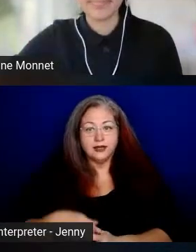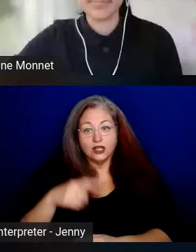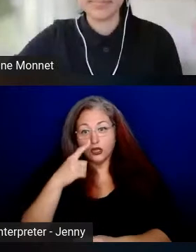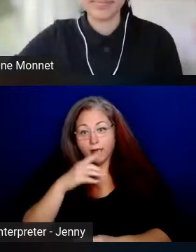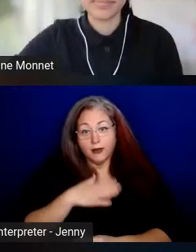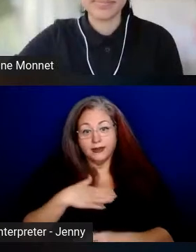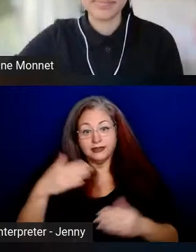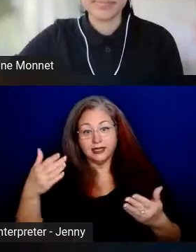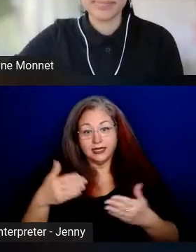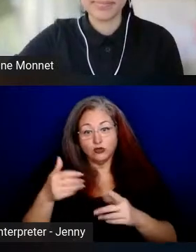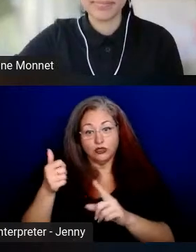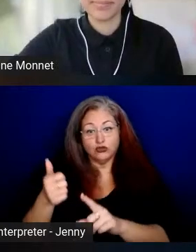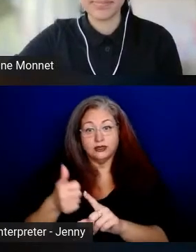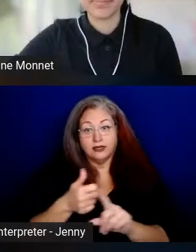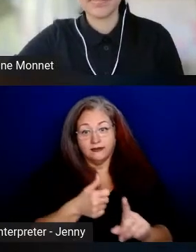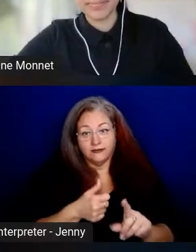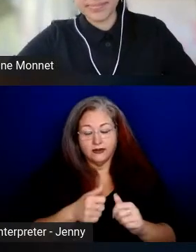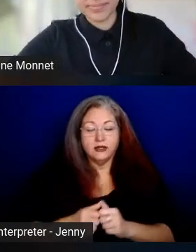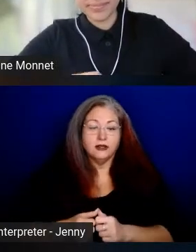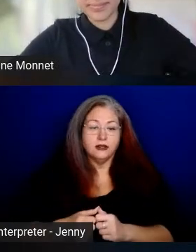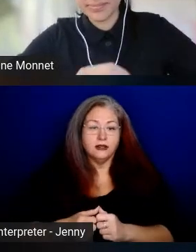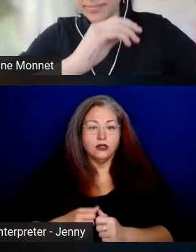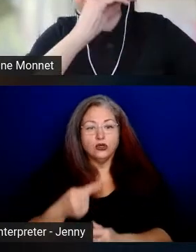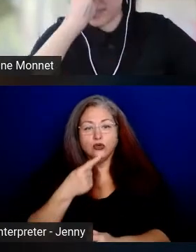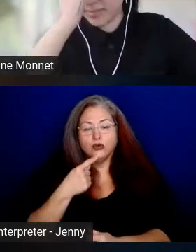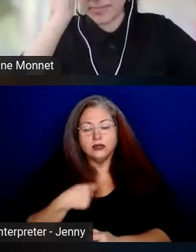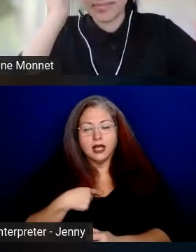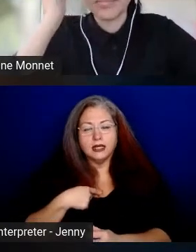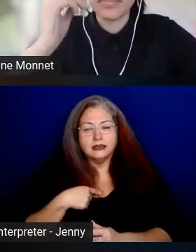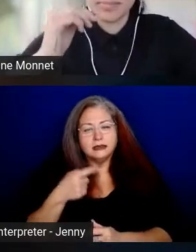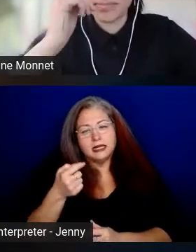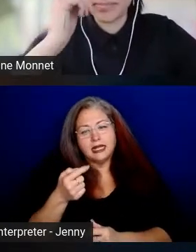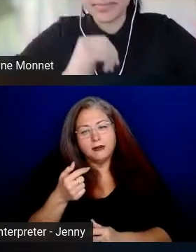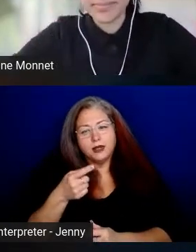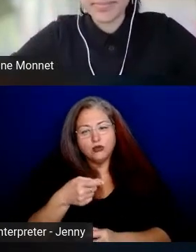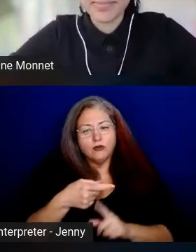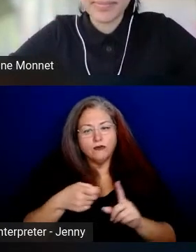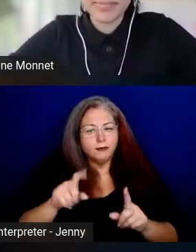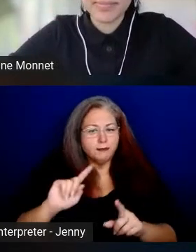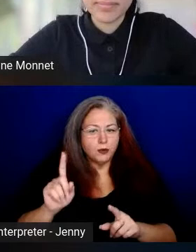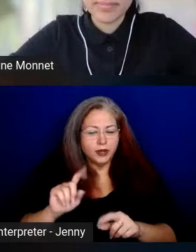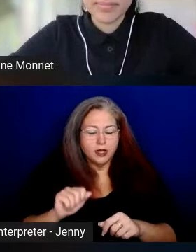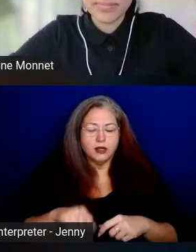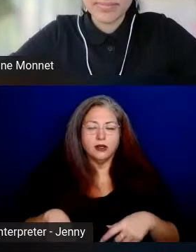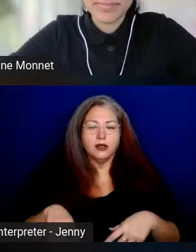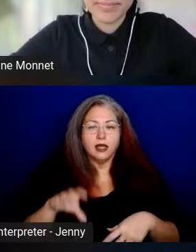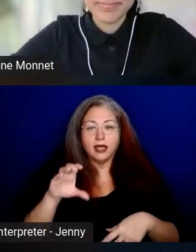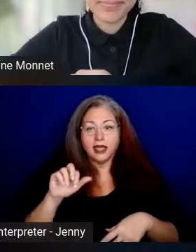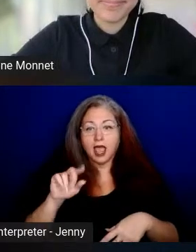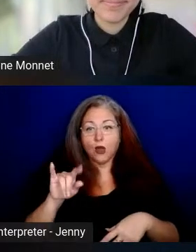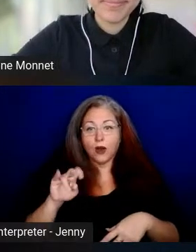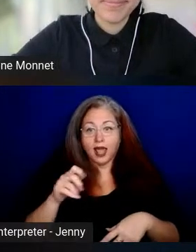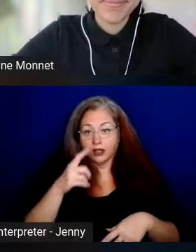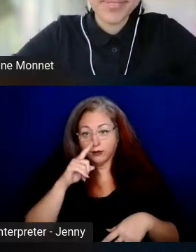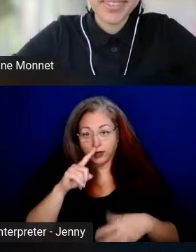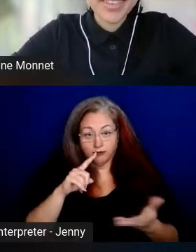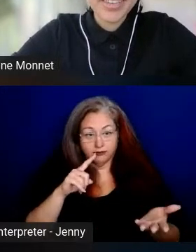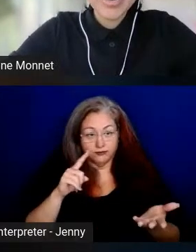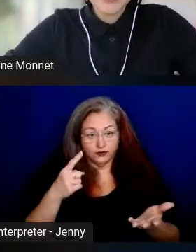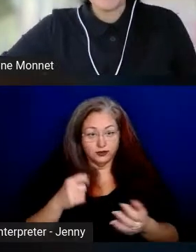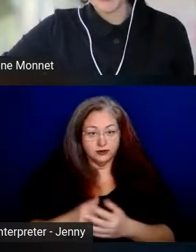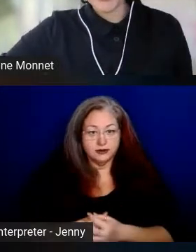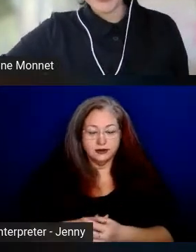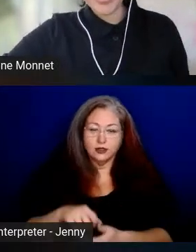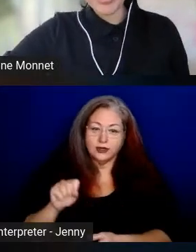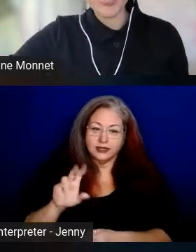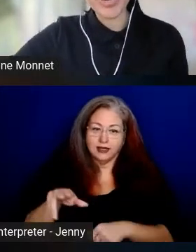each introduce yourselves and tell us a bit about where you're from. Caroline, would you like to go first?